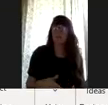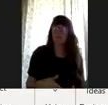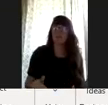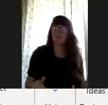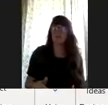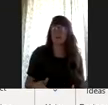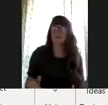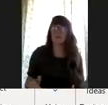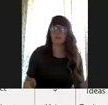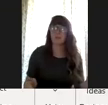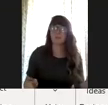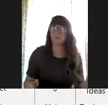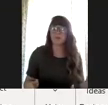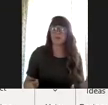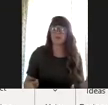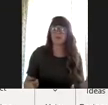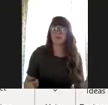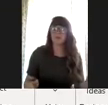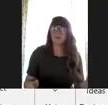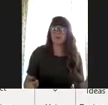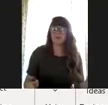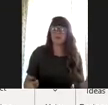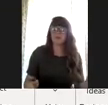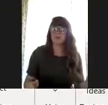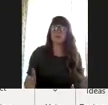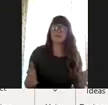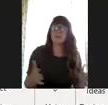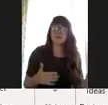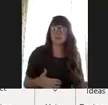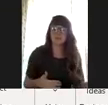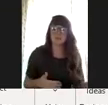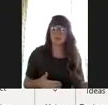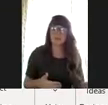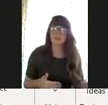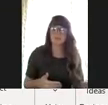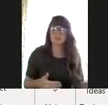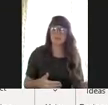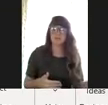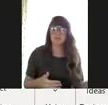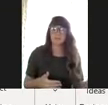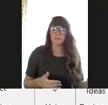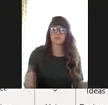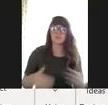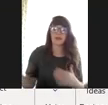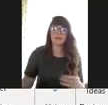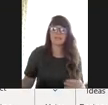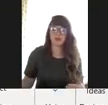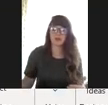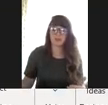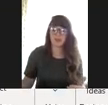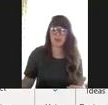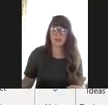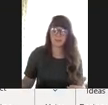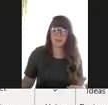don't really want to go down that road, but it's similar. It is similar. It is. Yeah. The reason it's similar. I